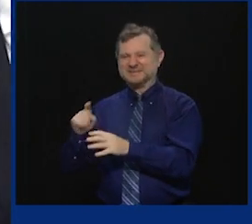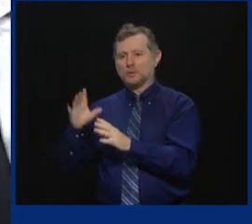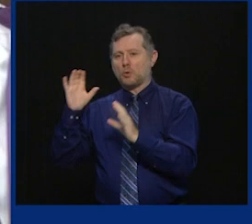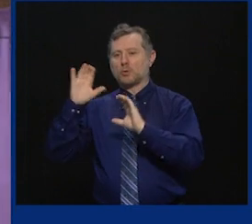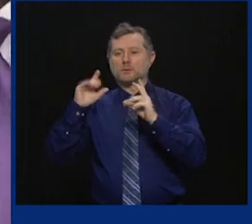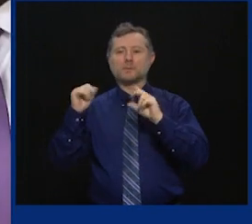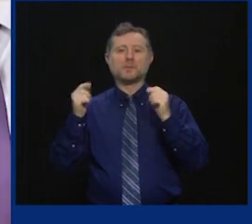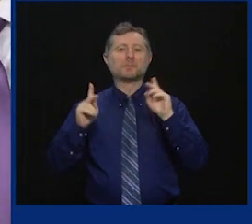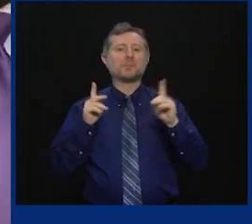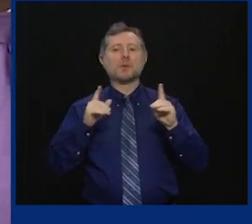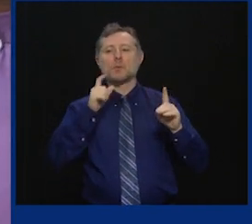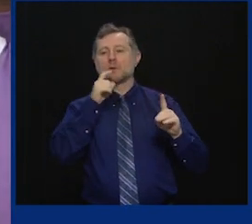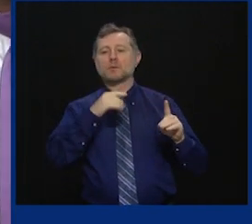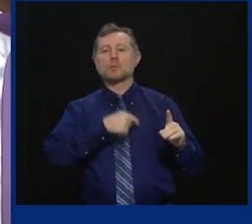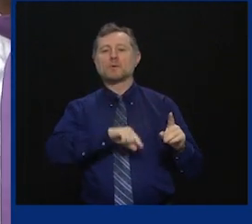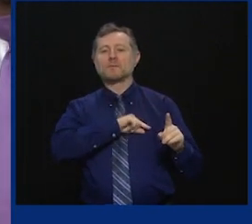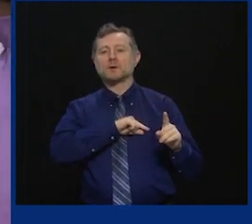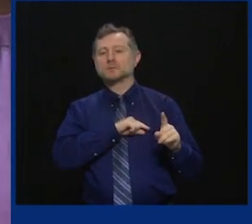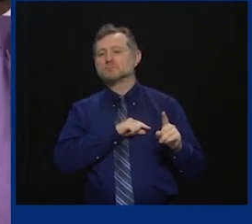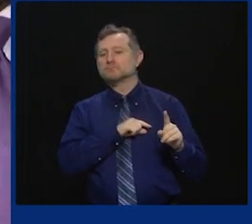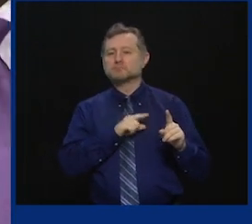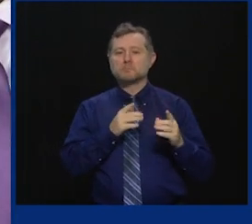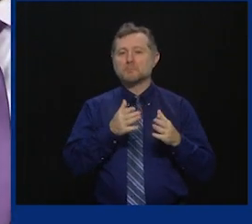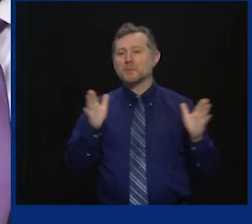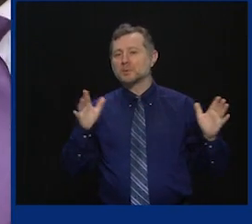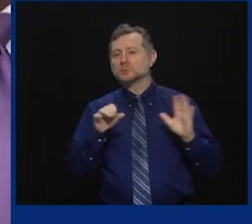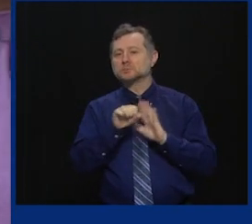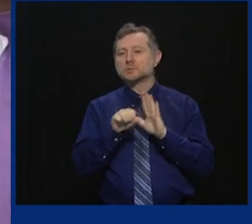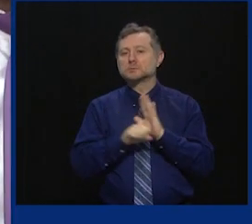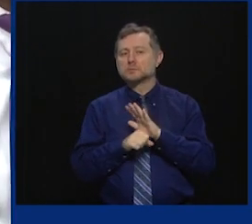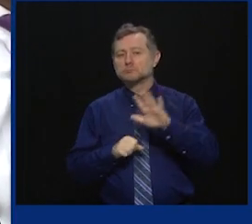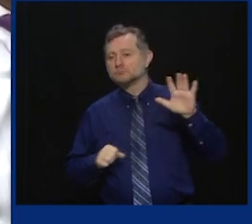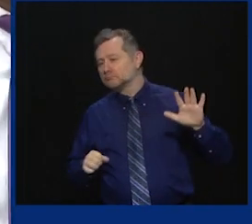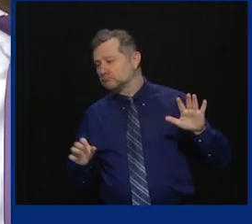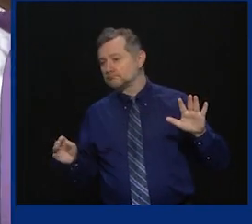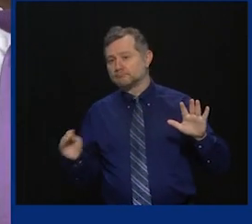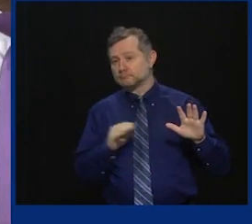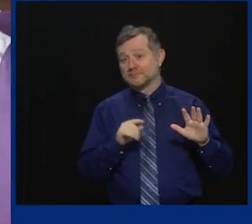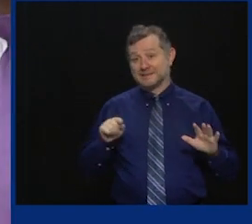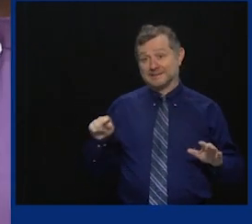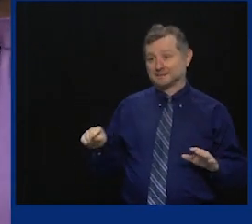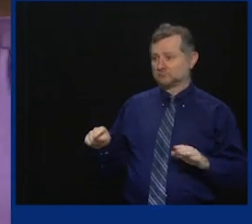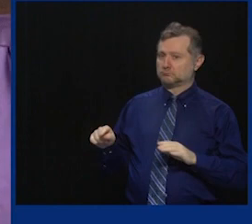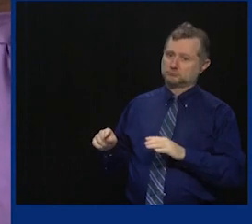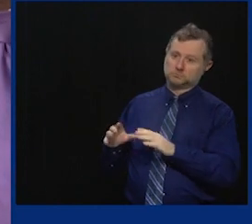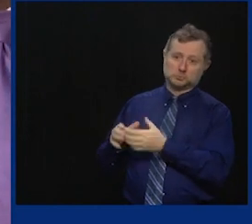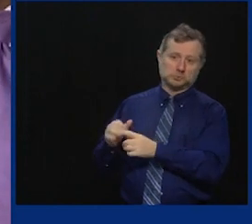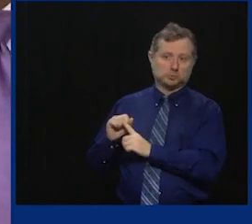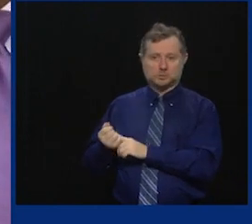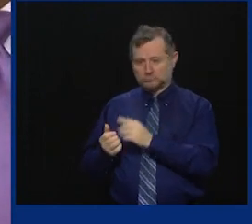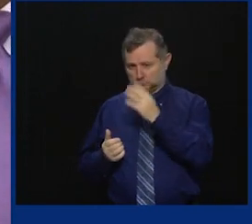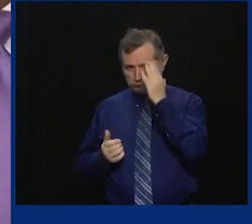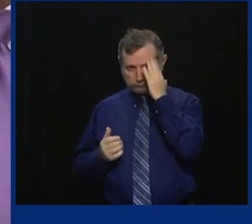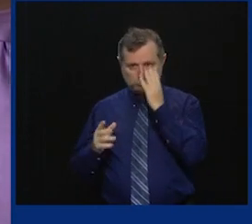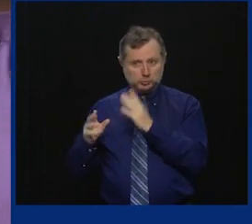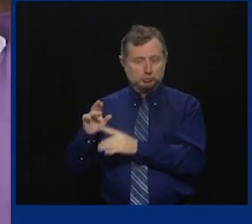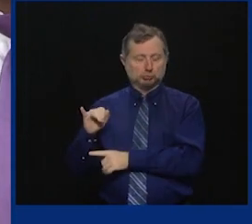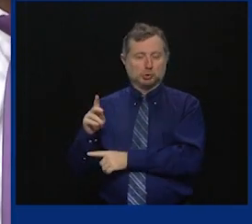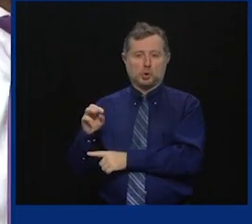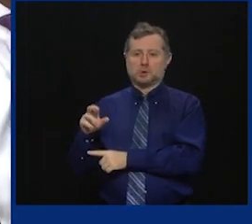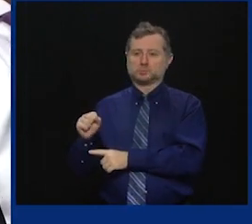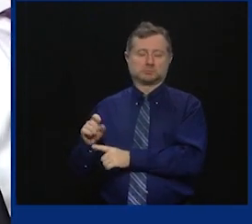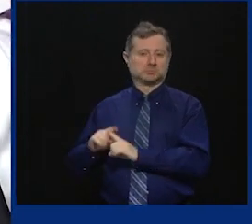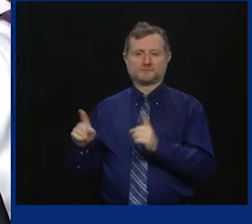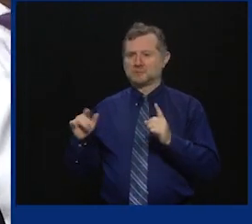qualify around the state. This is just an immediate Rikers-driven situation, but absolutely people who've met that threshold in other parts